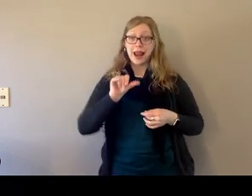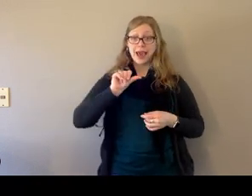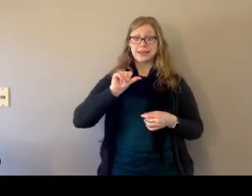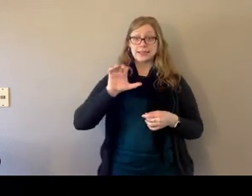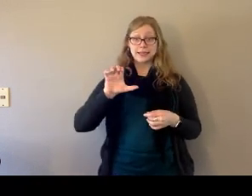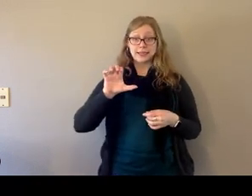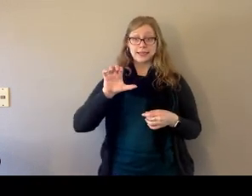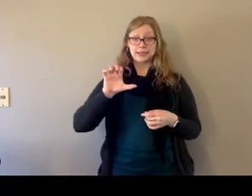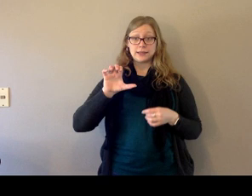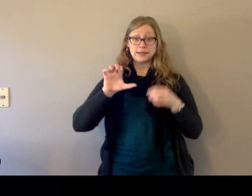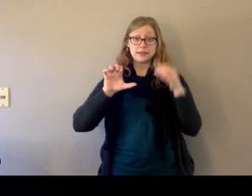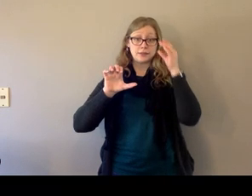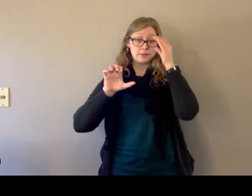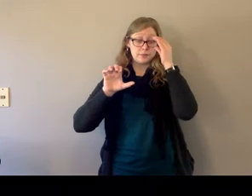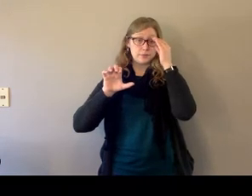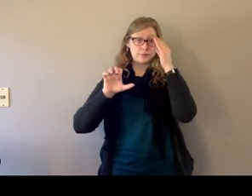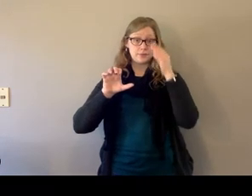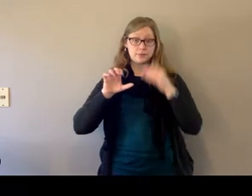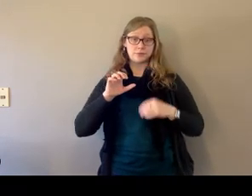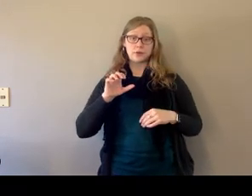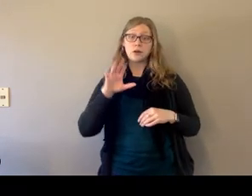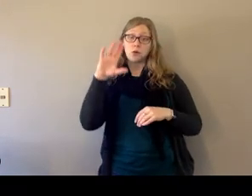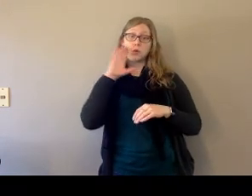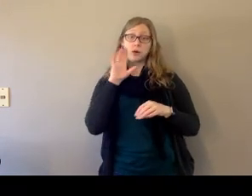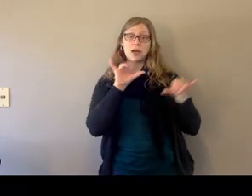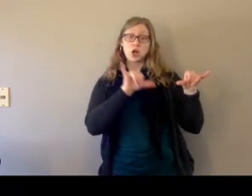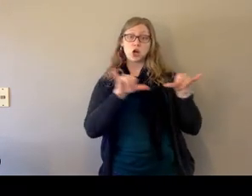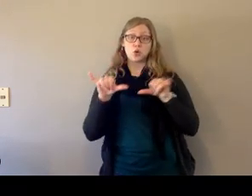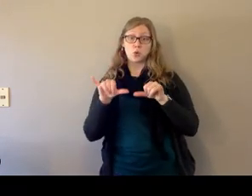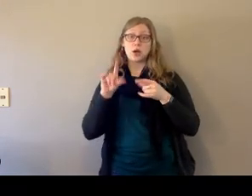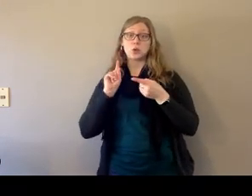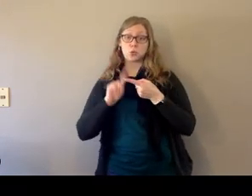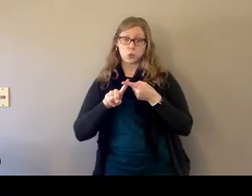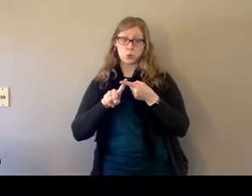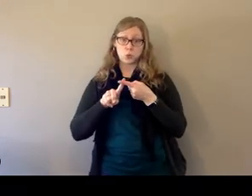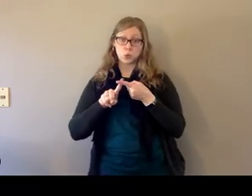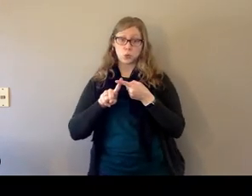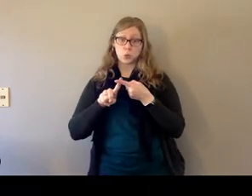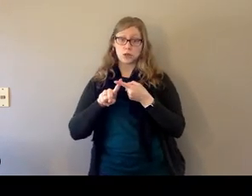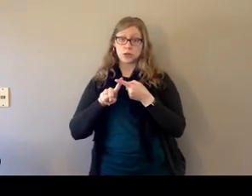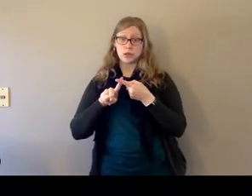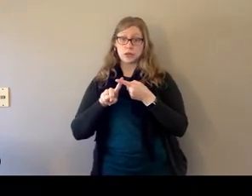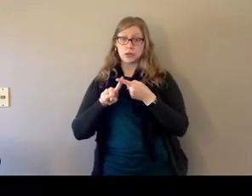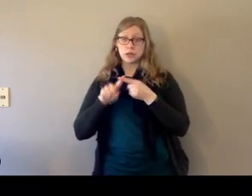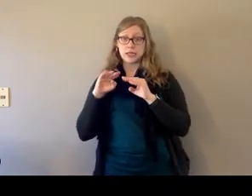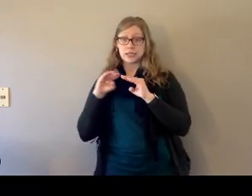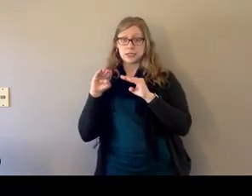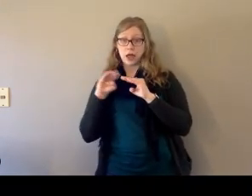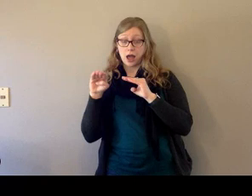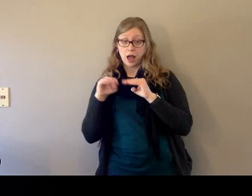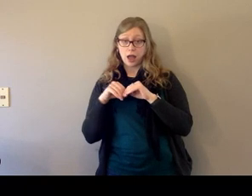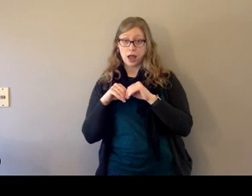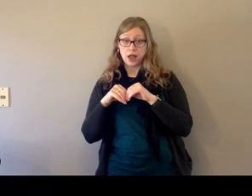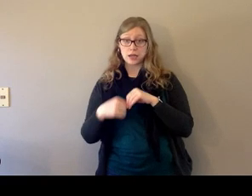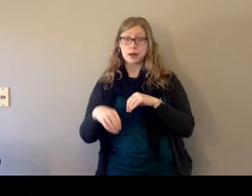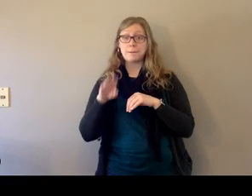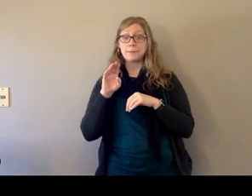AC side AC is going to be congruent to side EC,